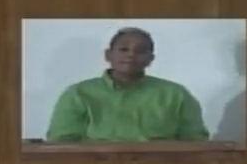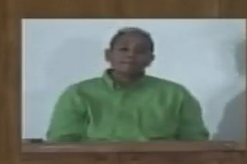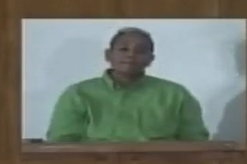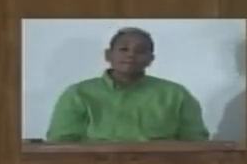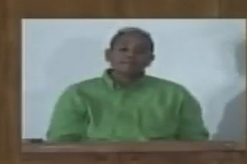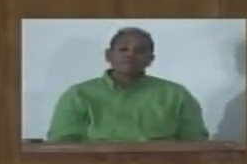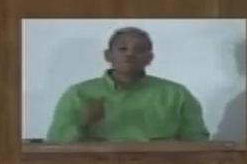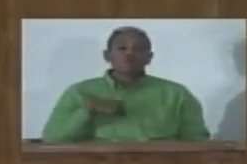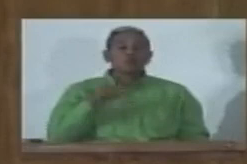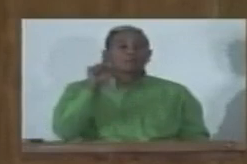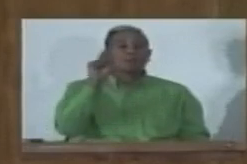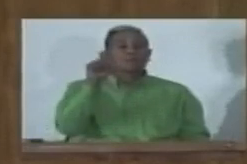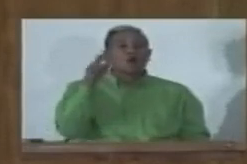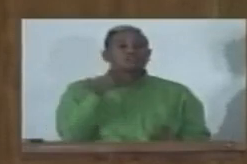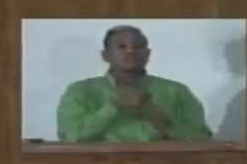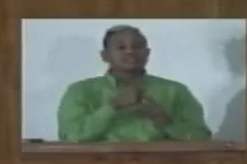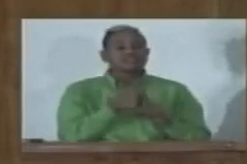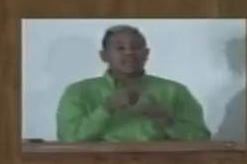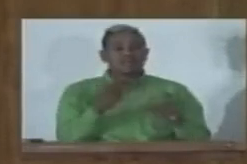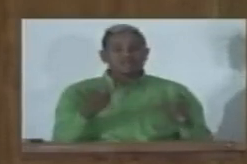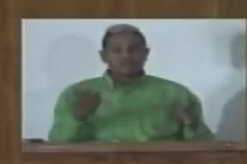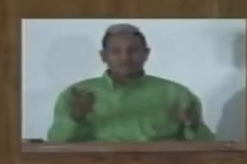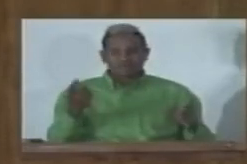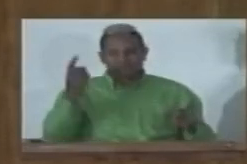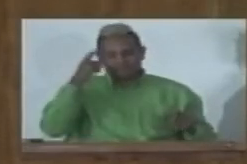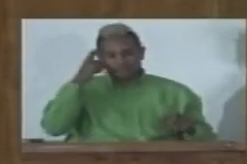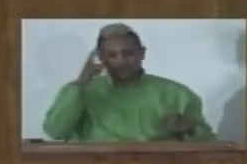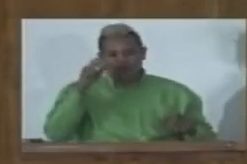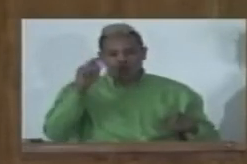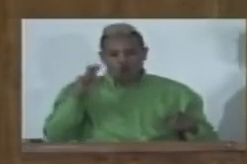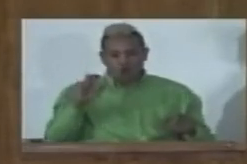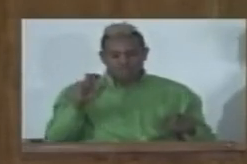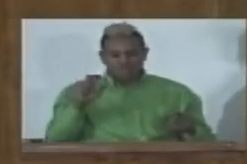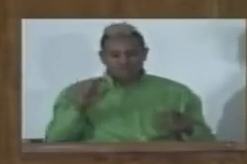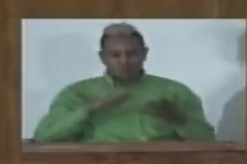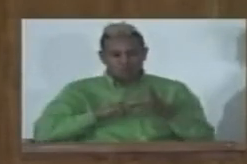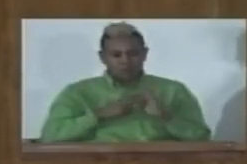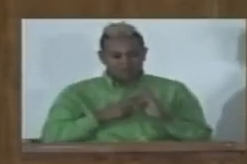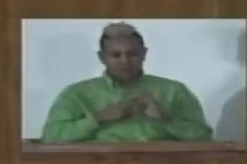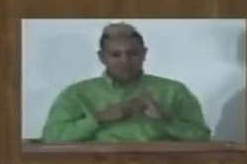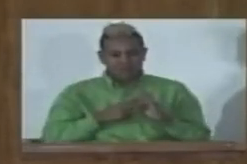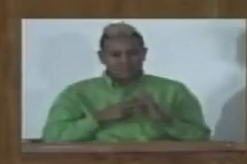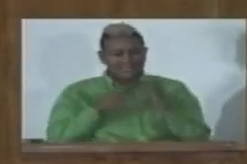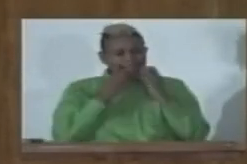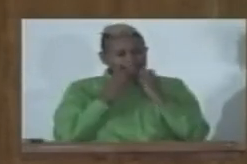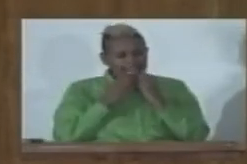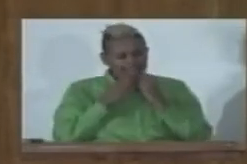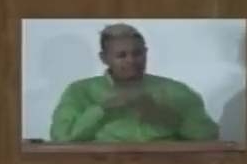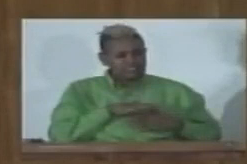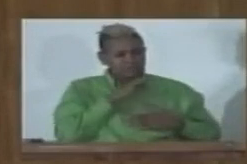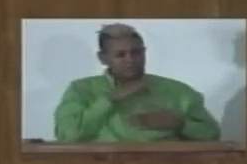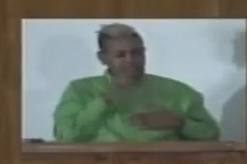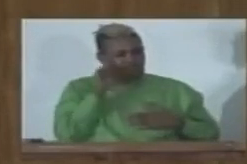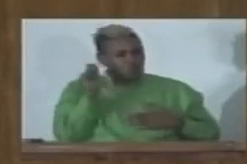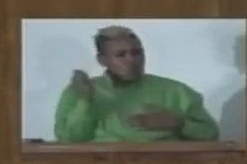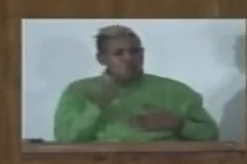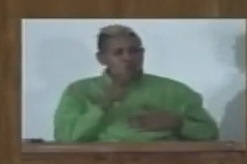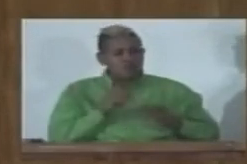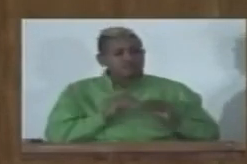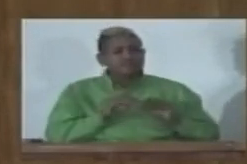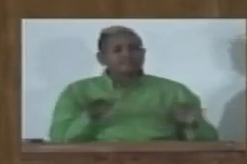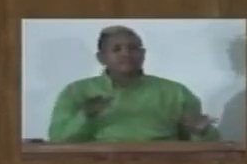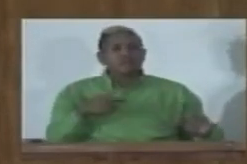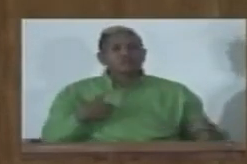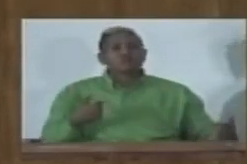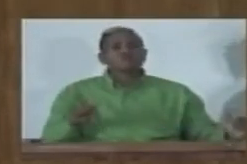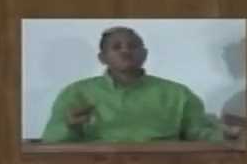Hence, we must ignite the flame of love, radiate the caring spirit for all as we